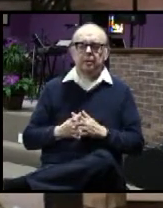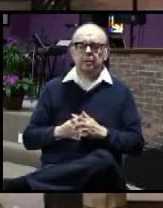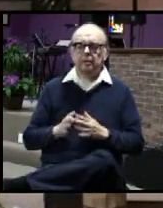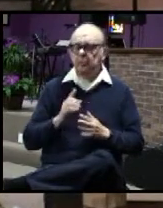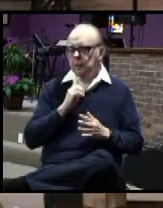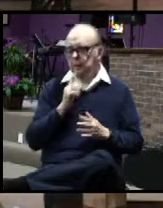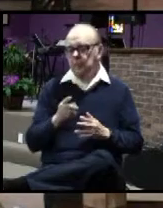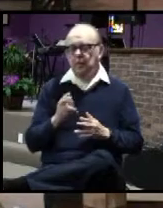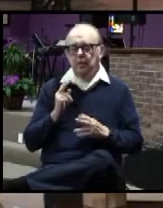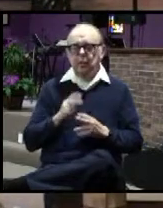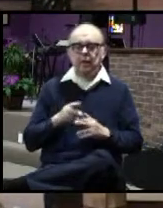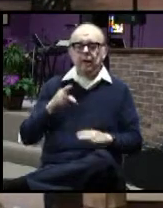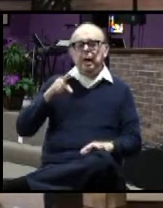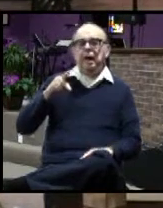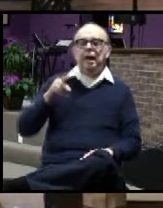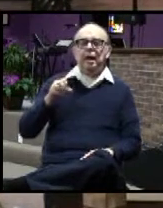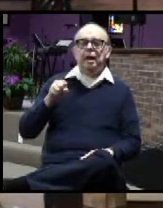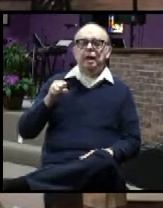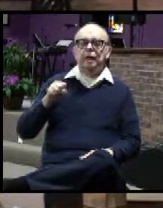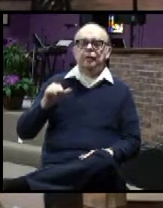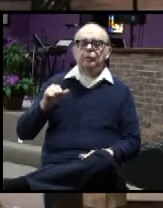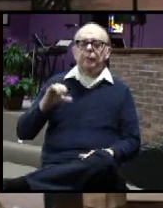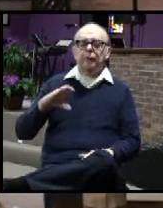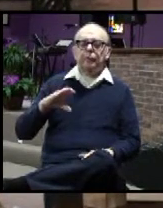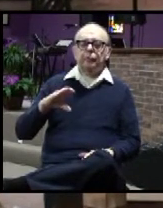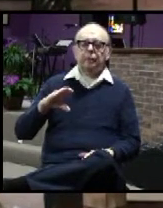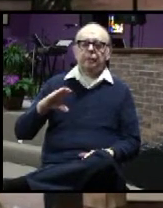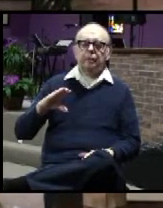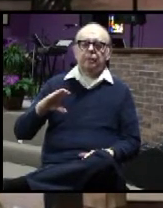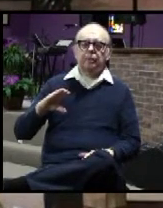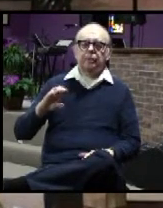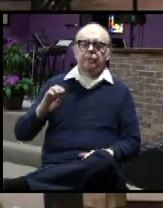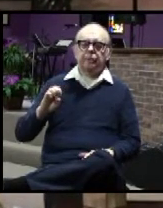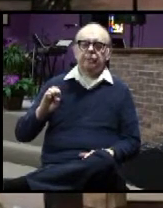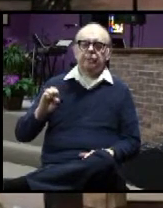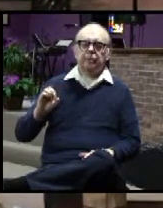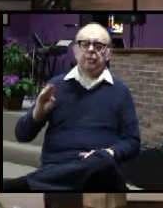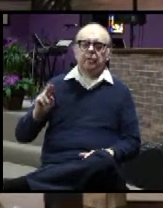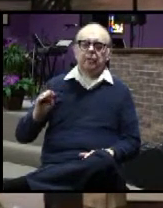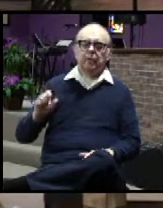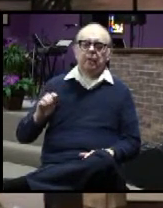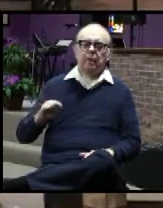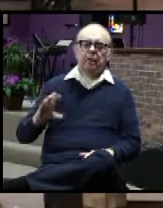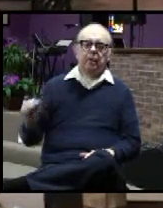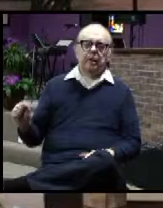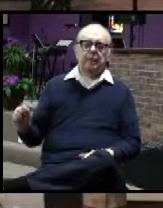called psychoceramics because it deals with cracked pots.